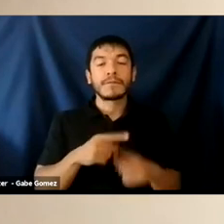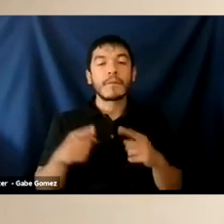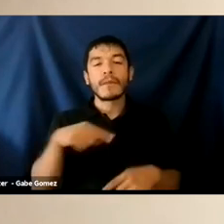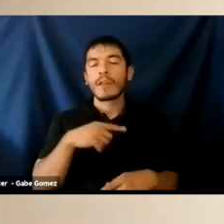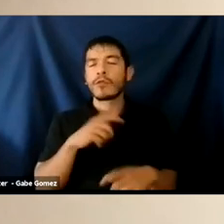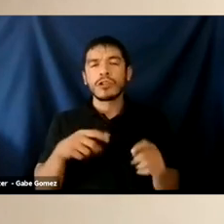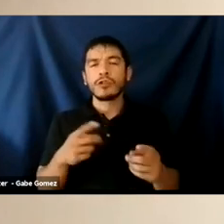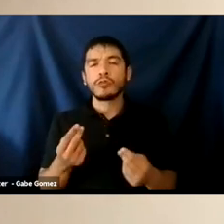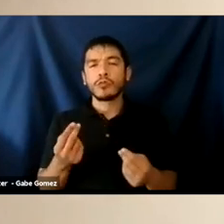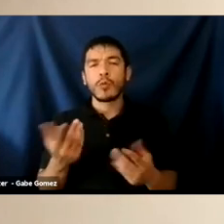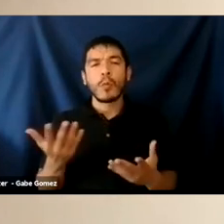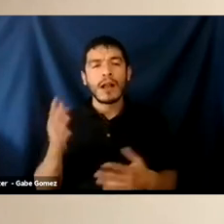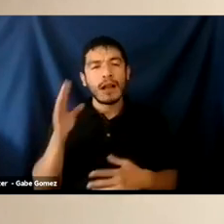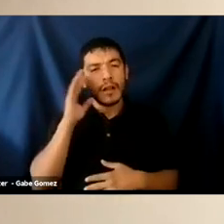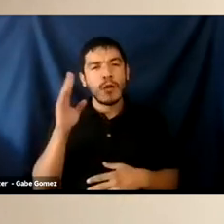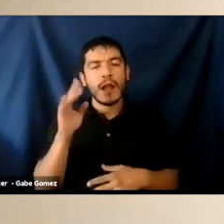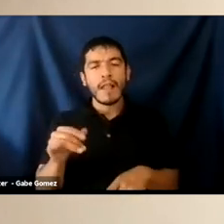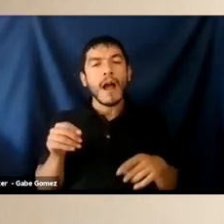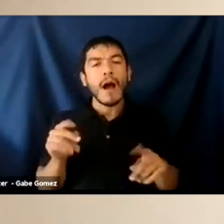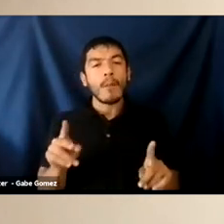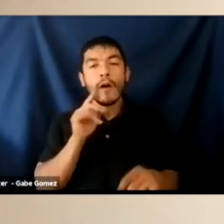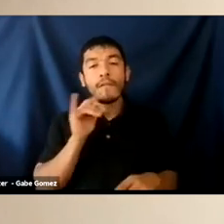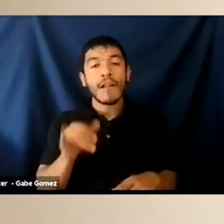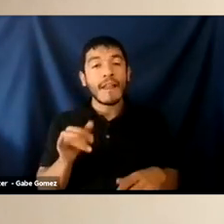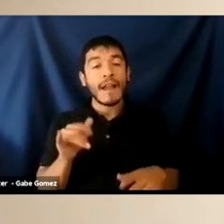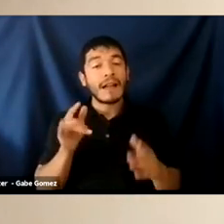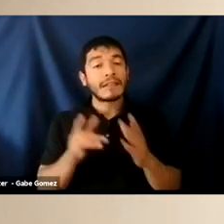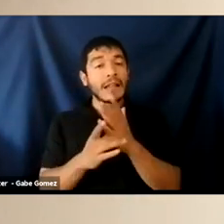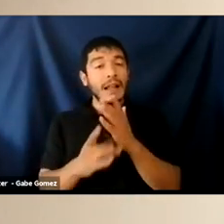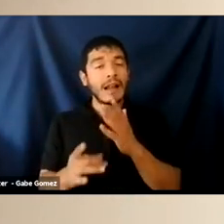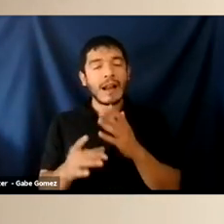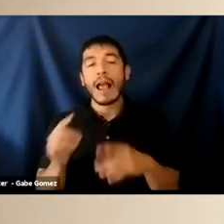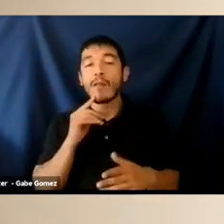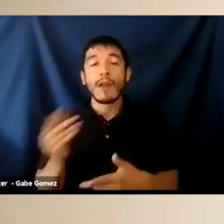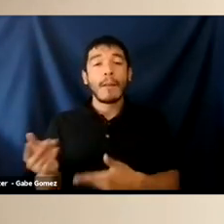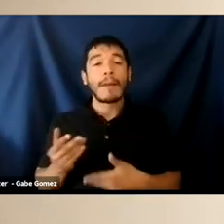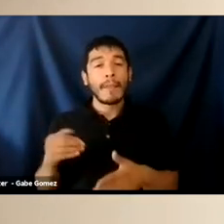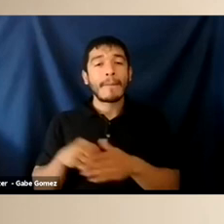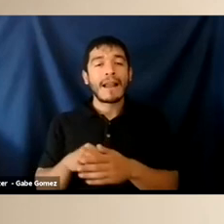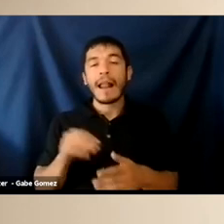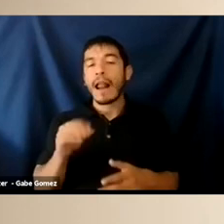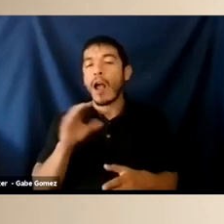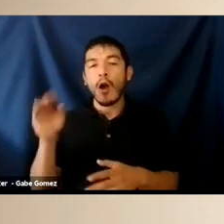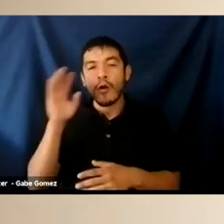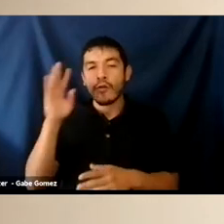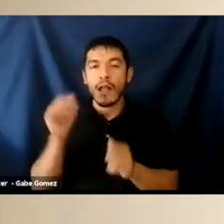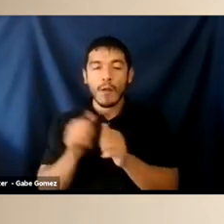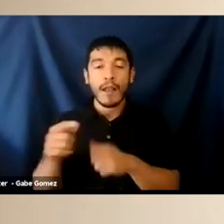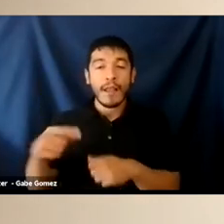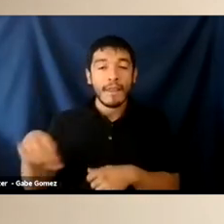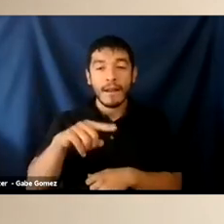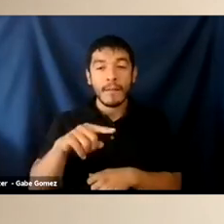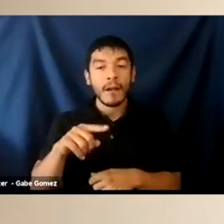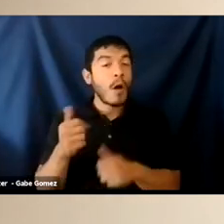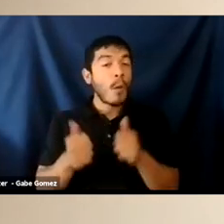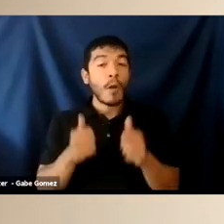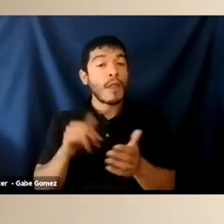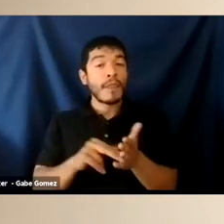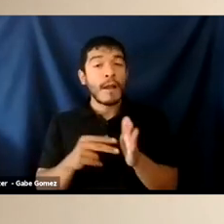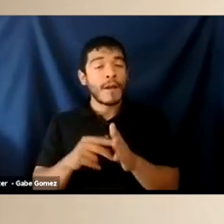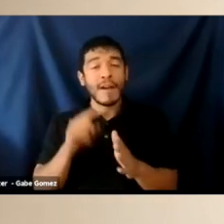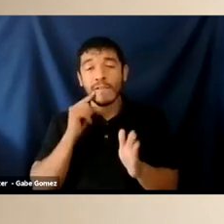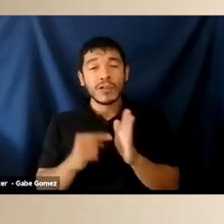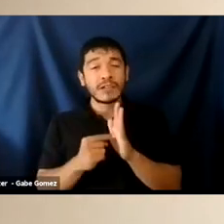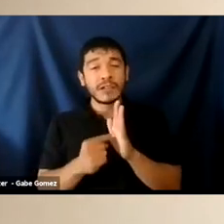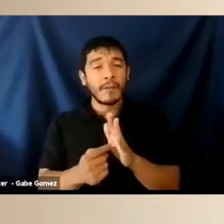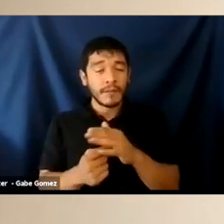to do is create the opportunity for that talent and bring them in and co-create with them. Whether that means, for